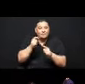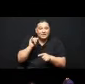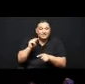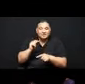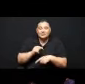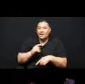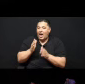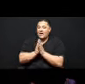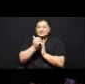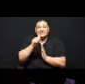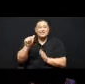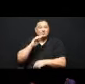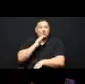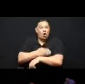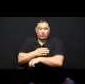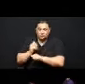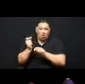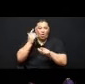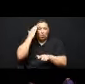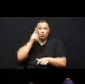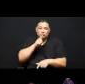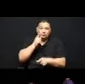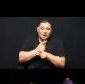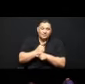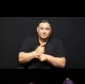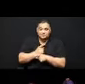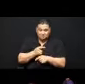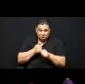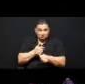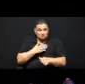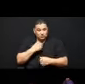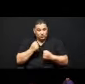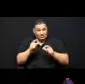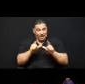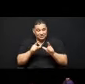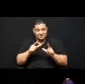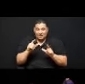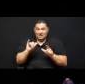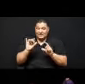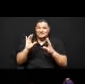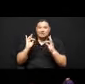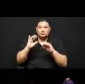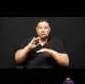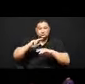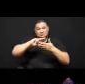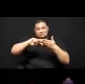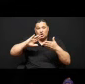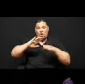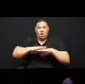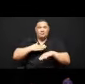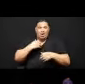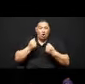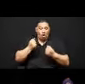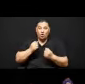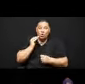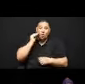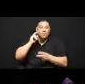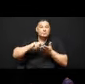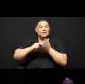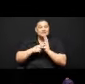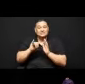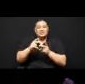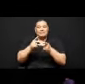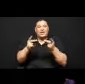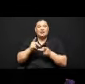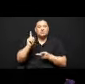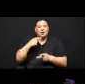According to my driver's license, the stickers on my car. Home means the place that I am proud to admit is my